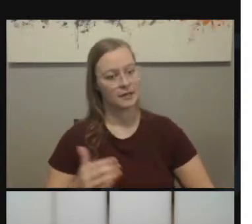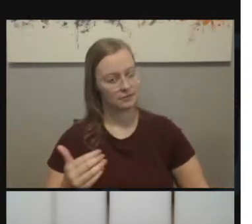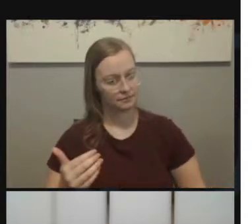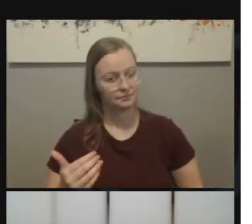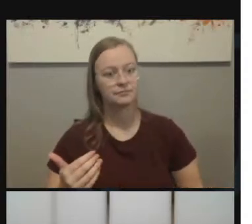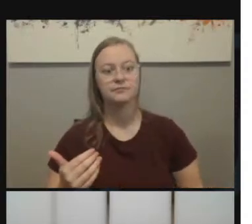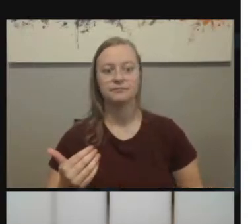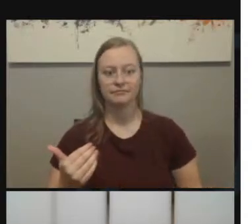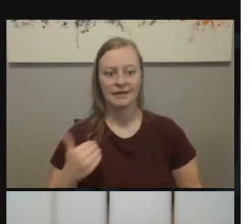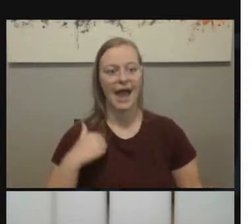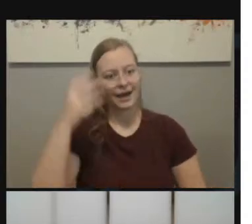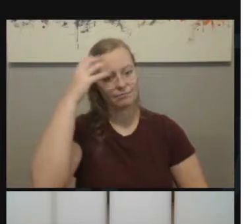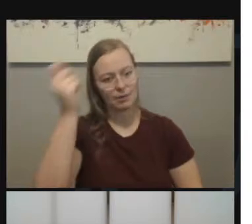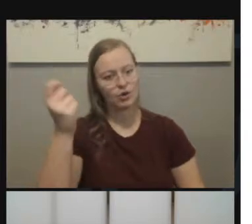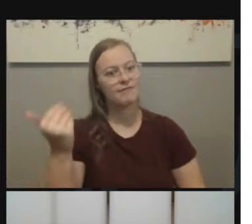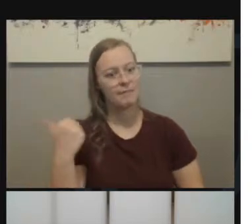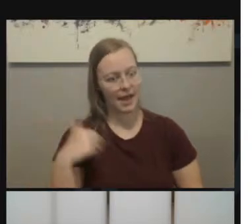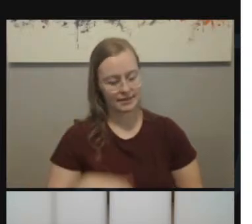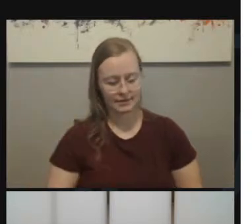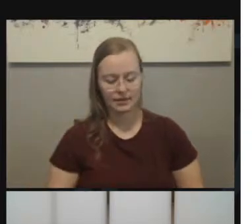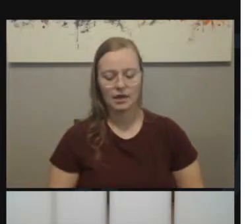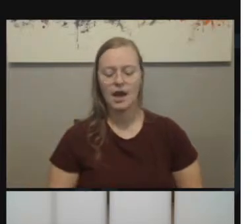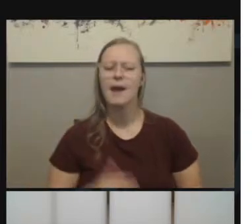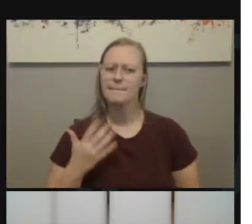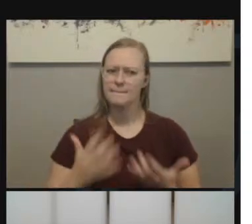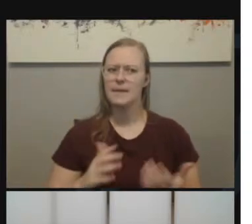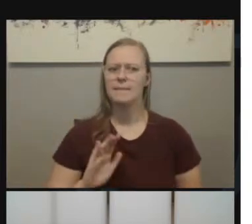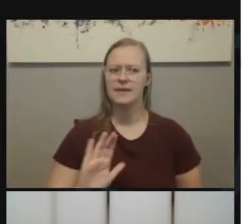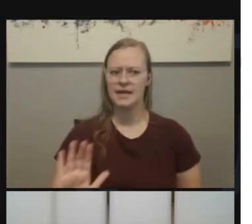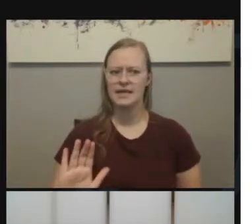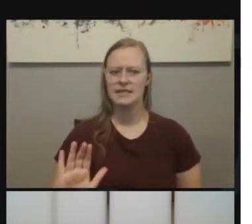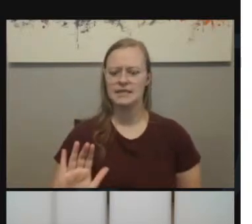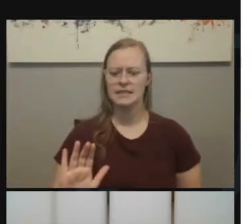of the past, and probably his